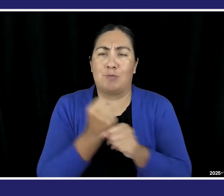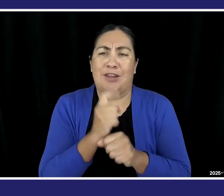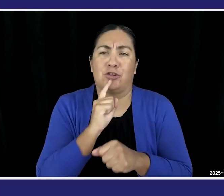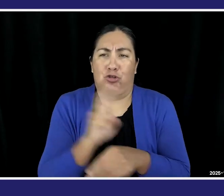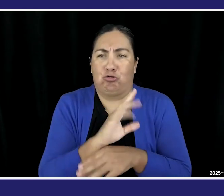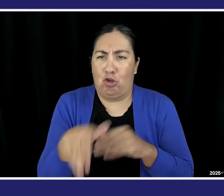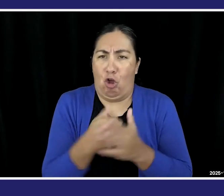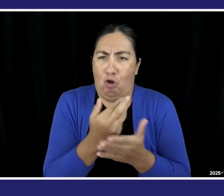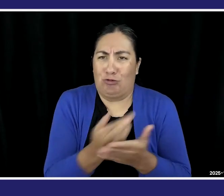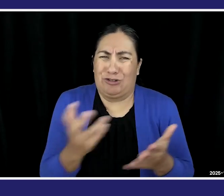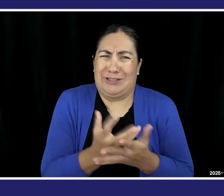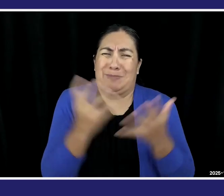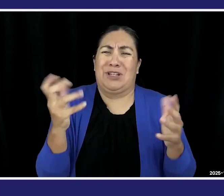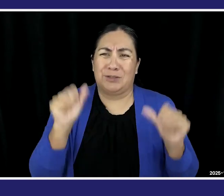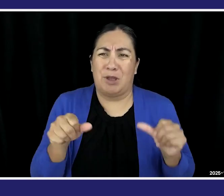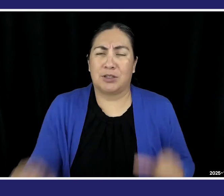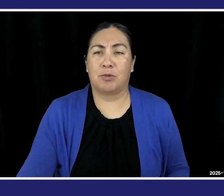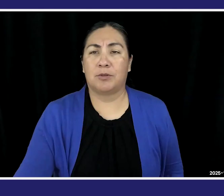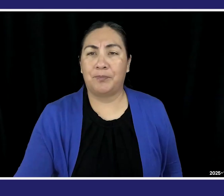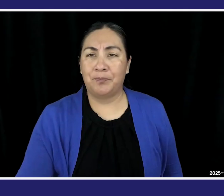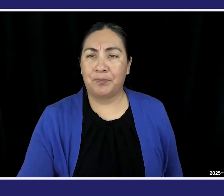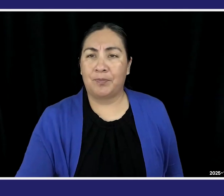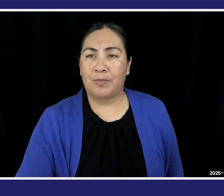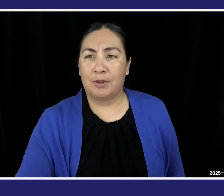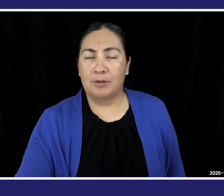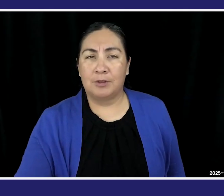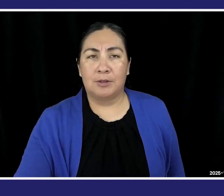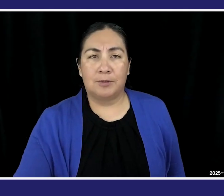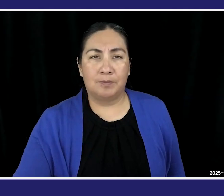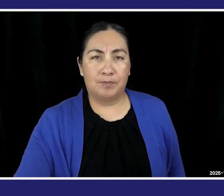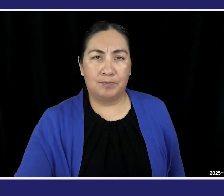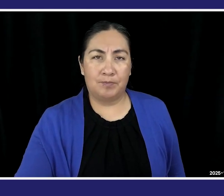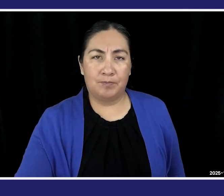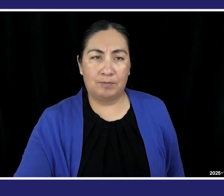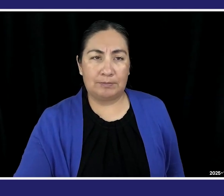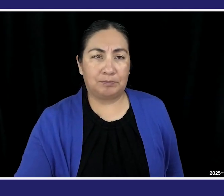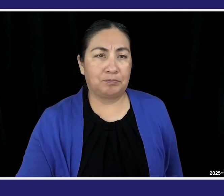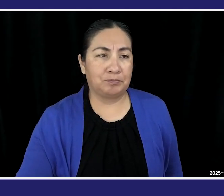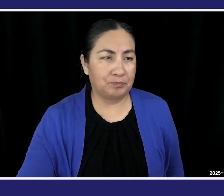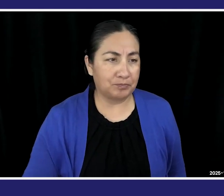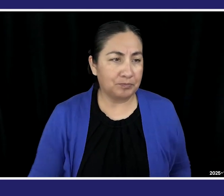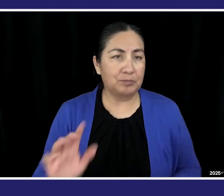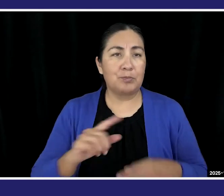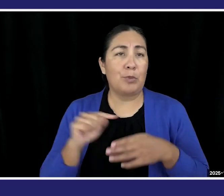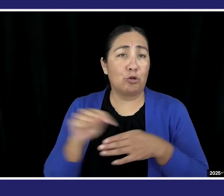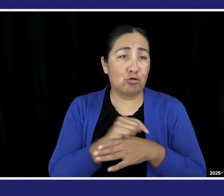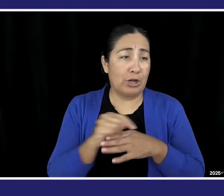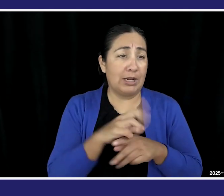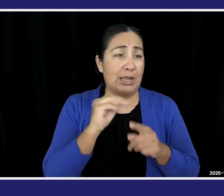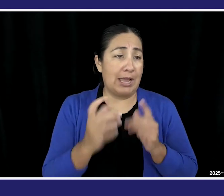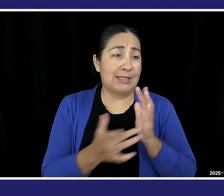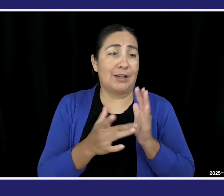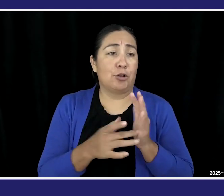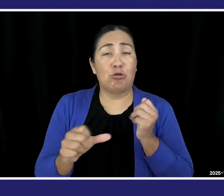Training and technical assistance grants. Just like it says here, as we went over earlier, it really is to